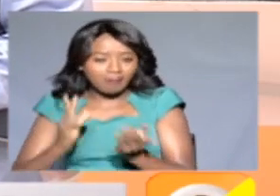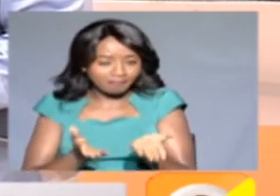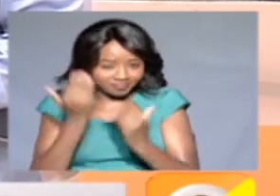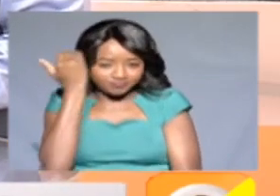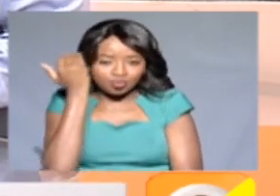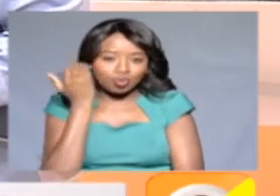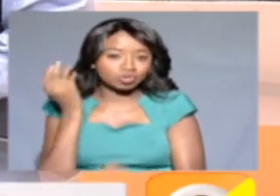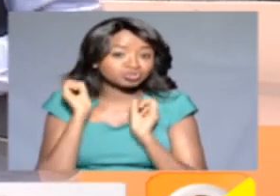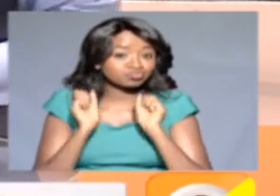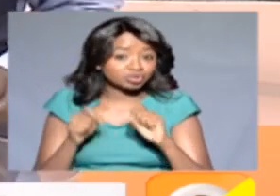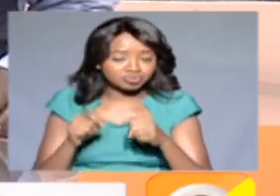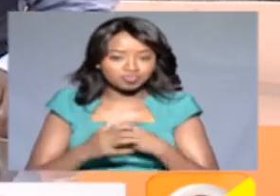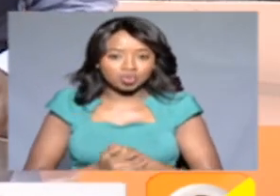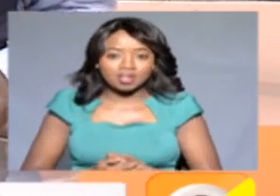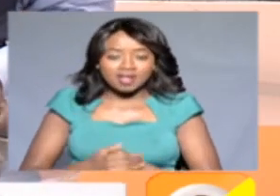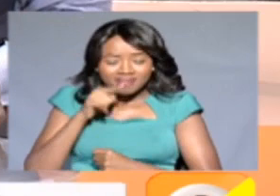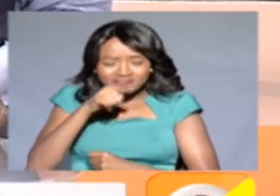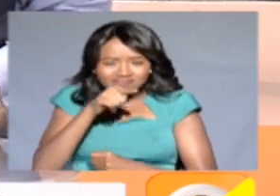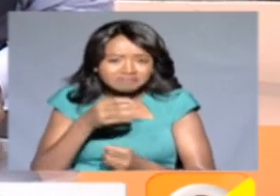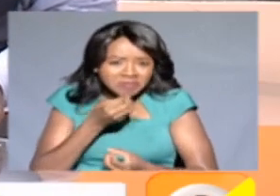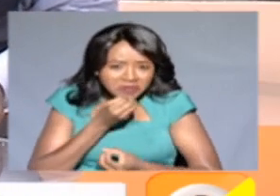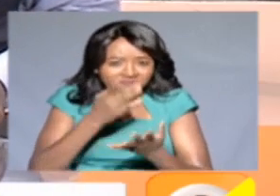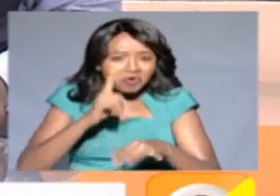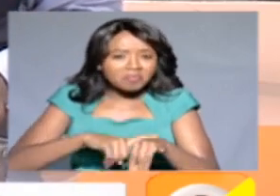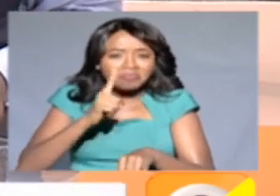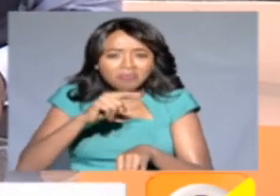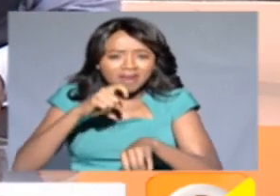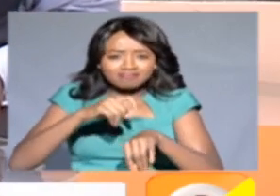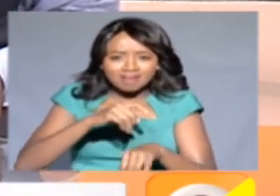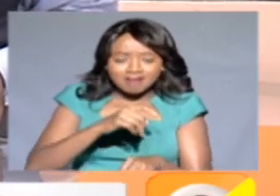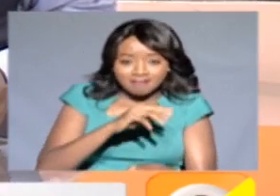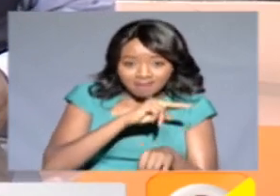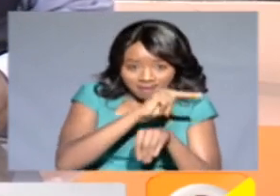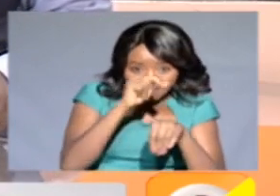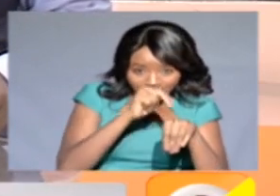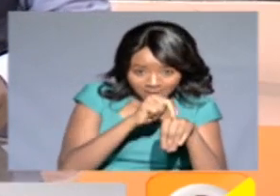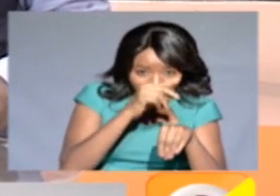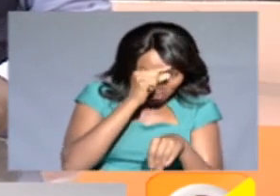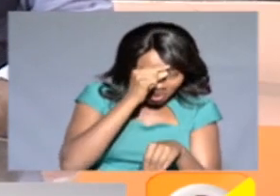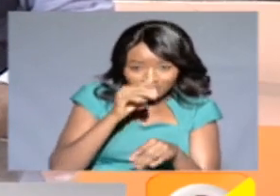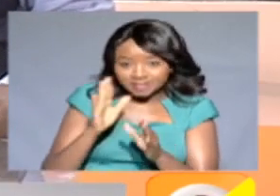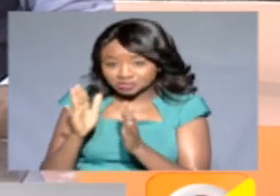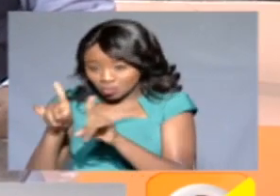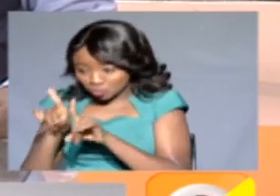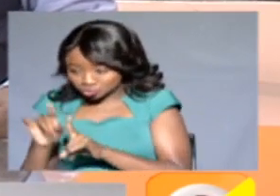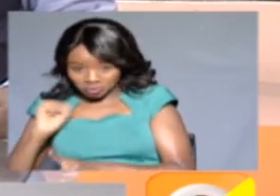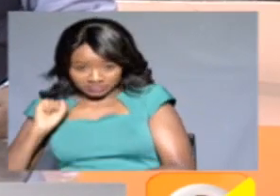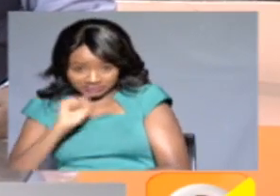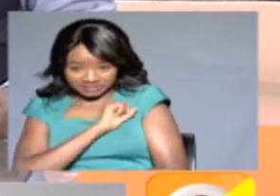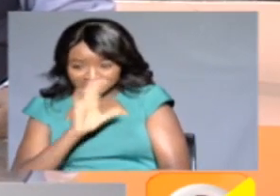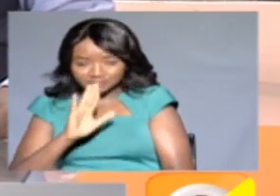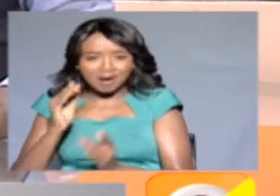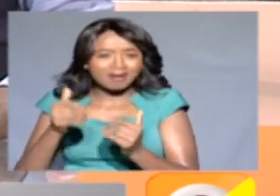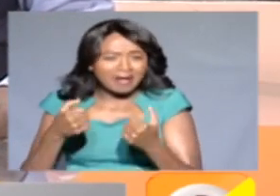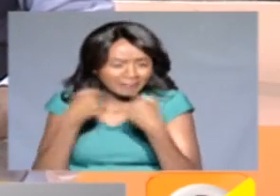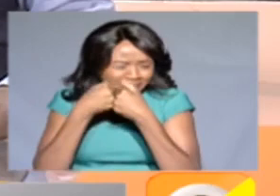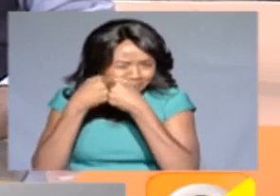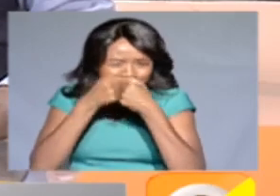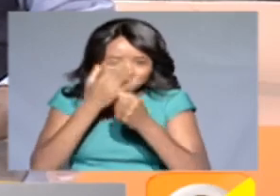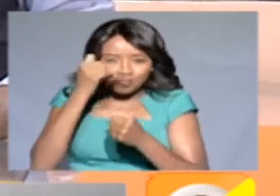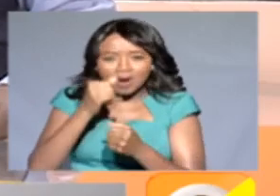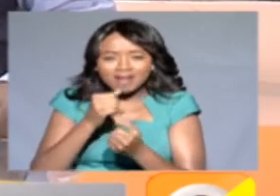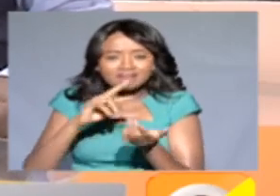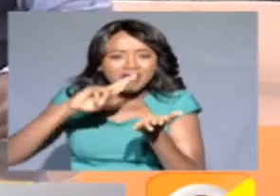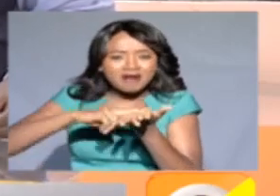protracted standoff between the national government and the Senate on division of revenue. And as Hassan Mugambi reports, counties are